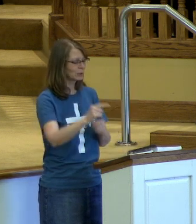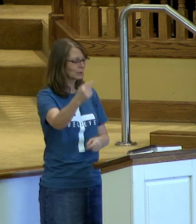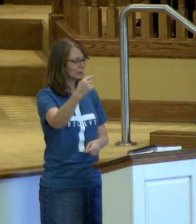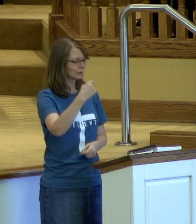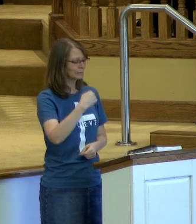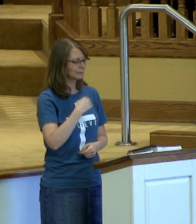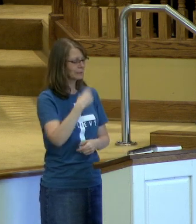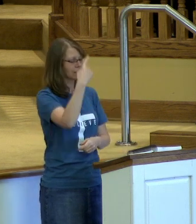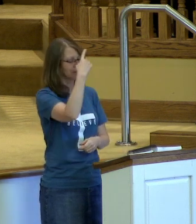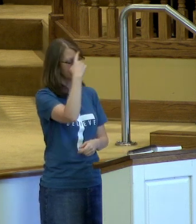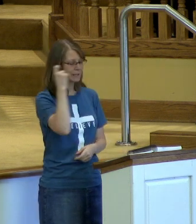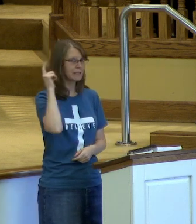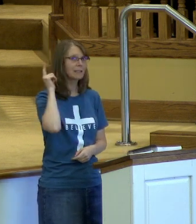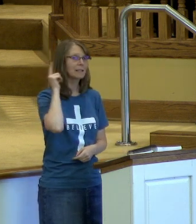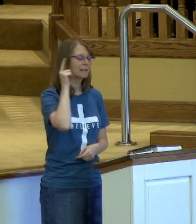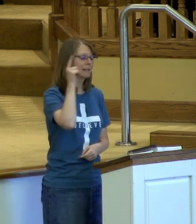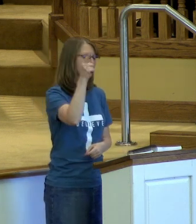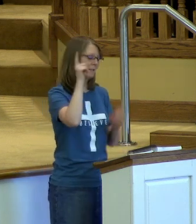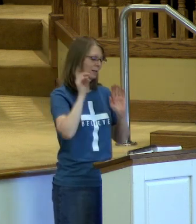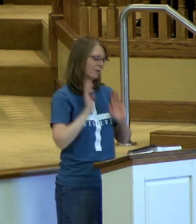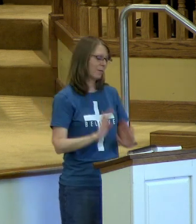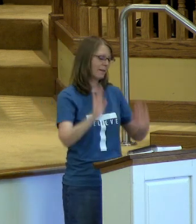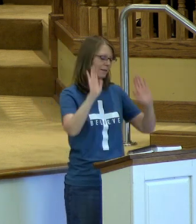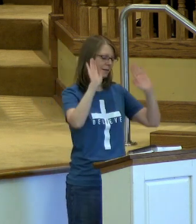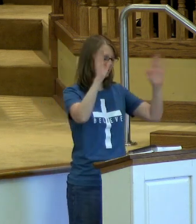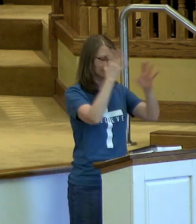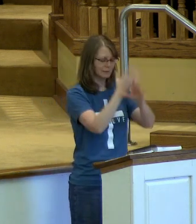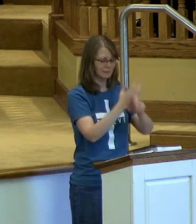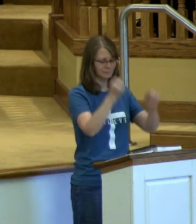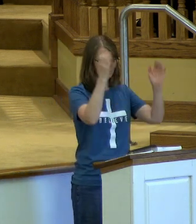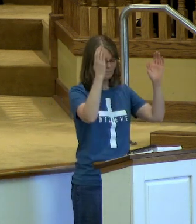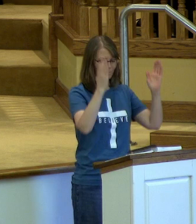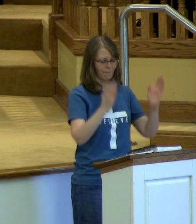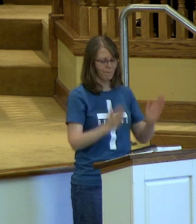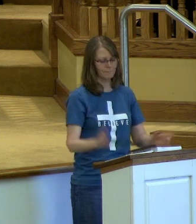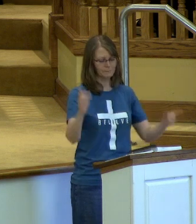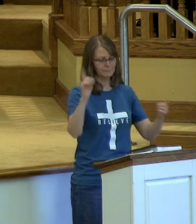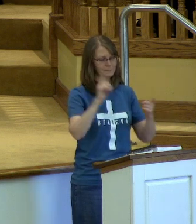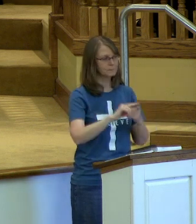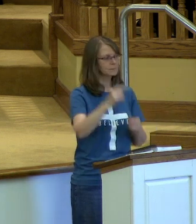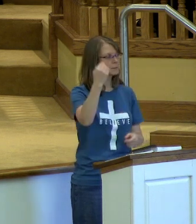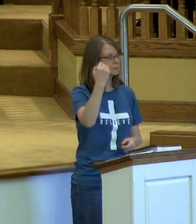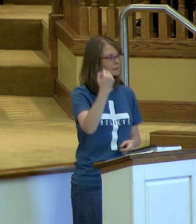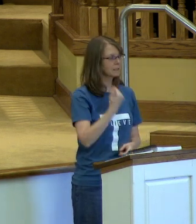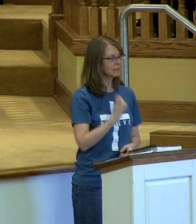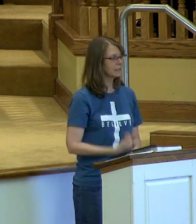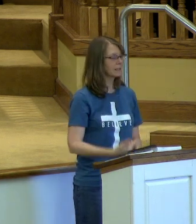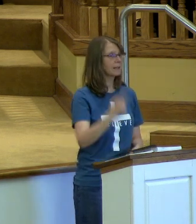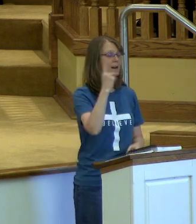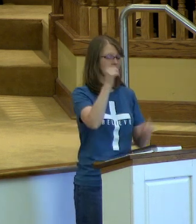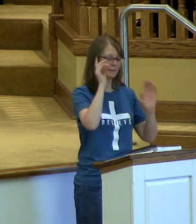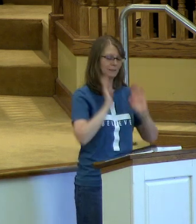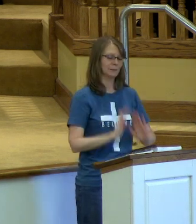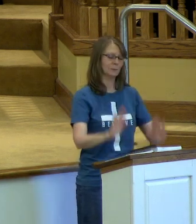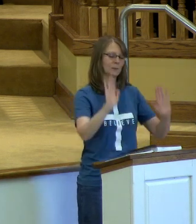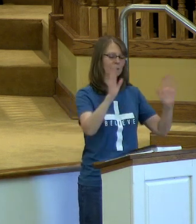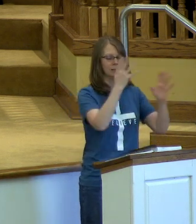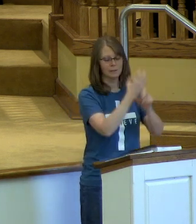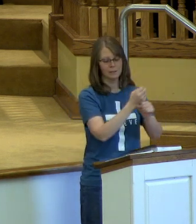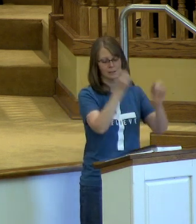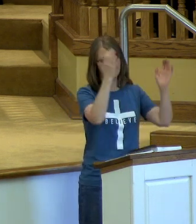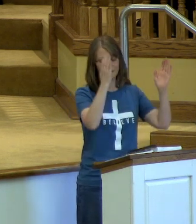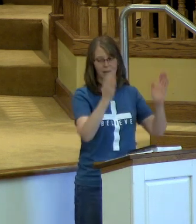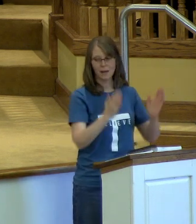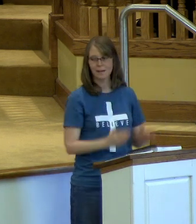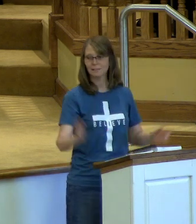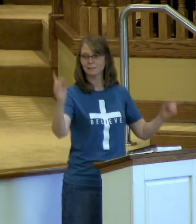For He's a wonderful Savior to me. He's a wonderful Savior to